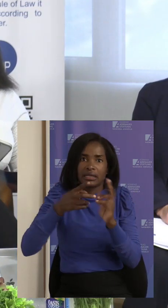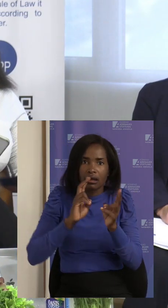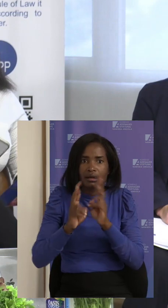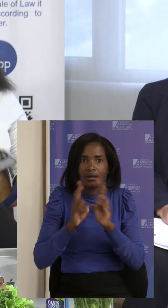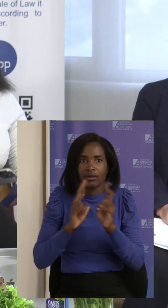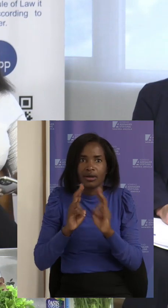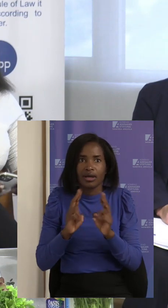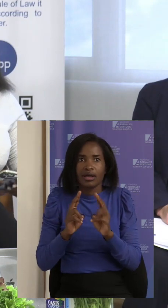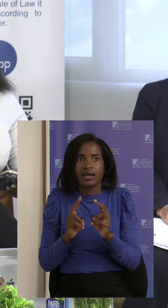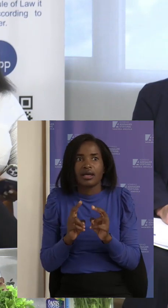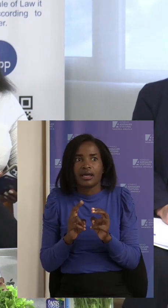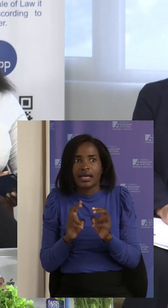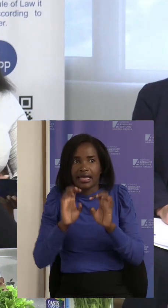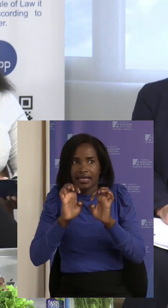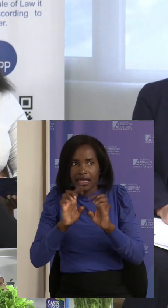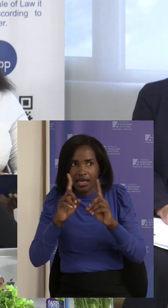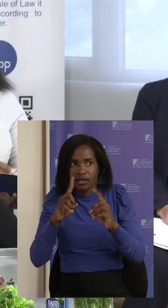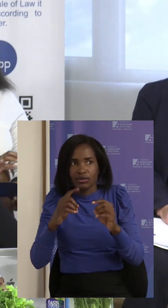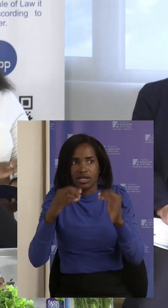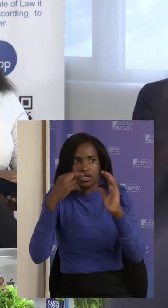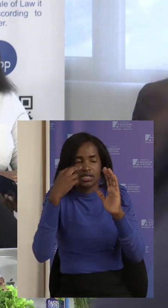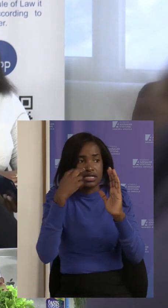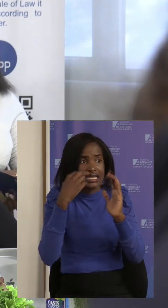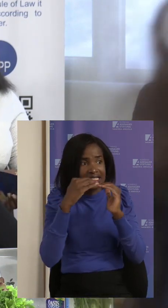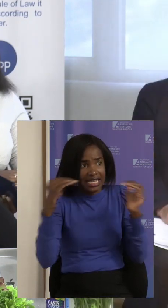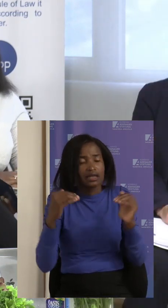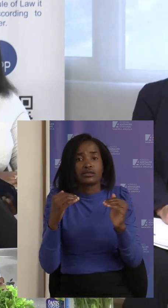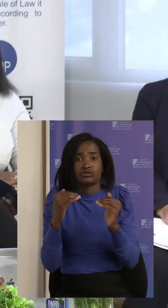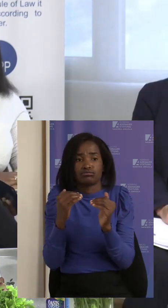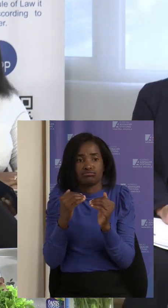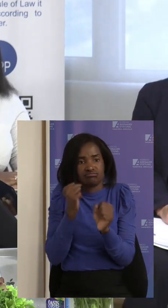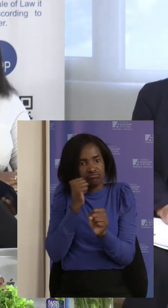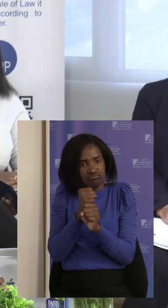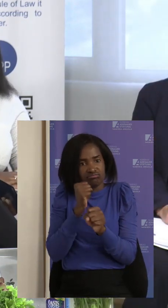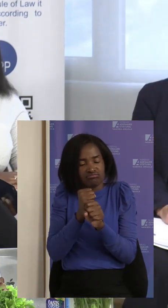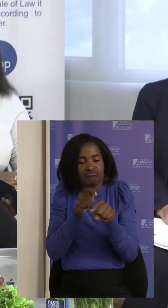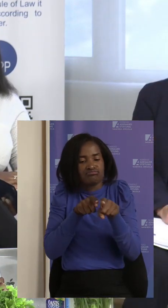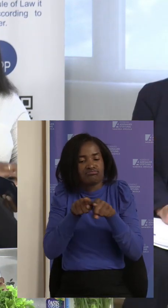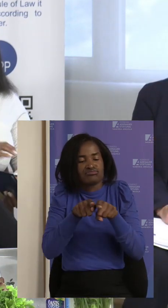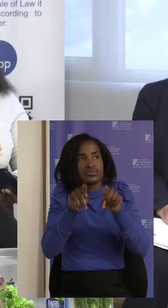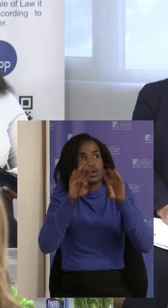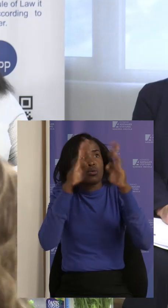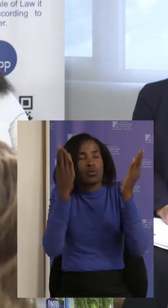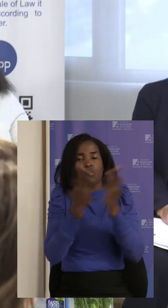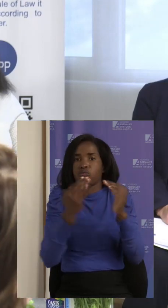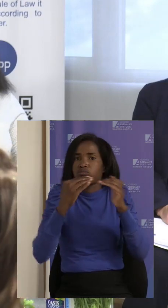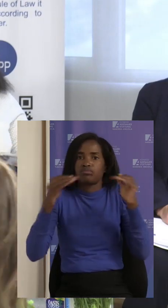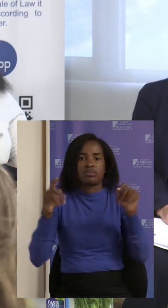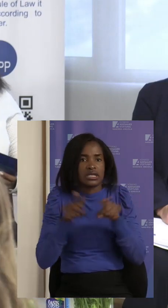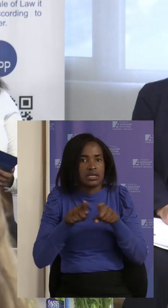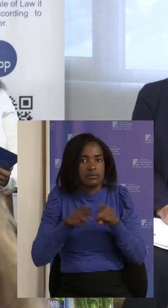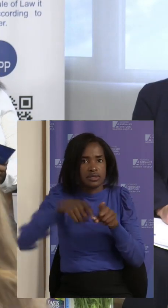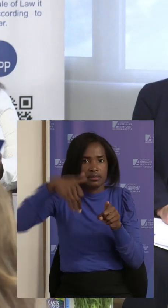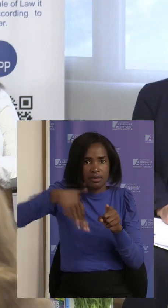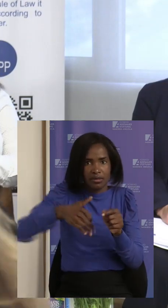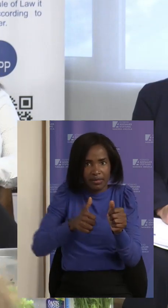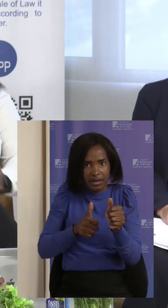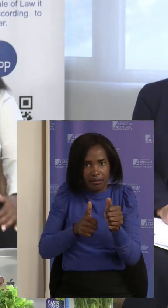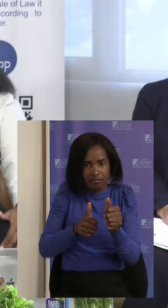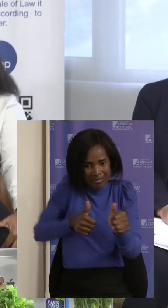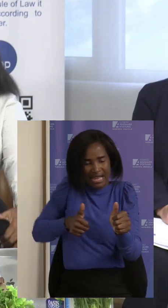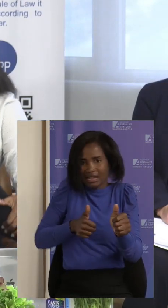ensure that our education standards are, remain competitive at a global level. So there are